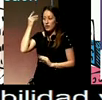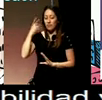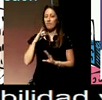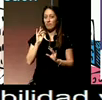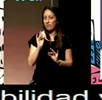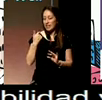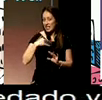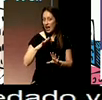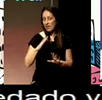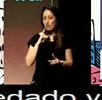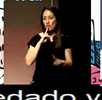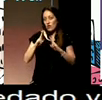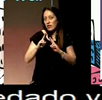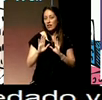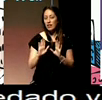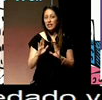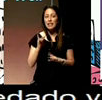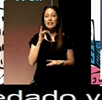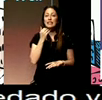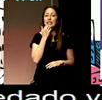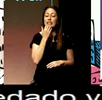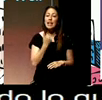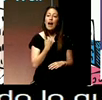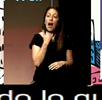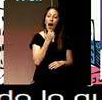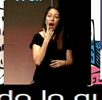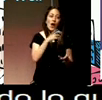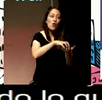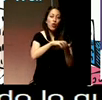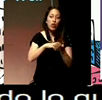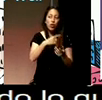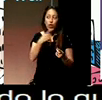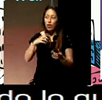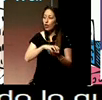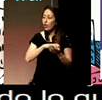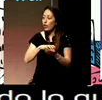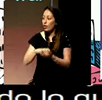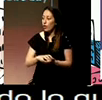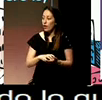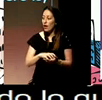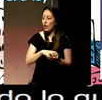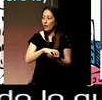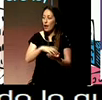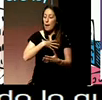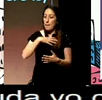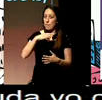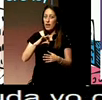response. If you have some doubts,